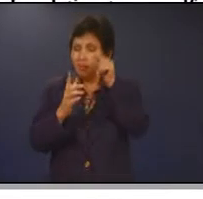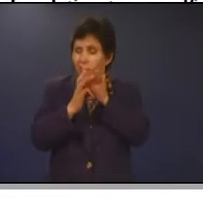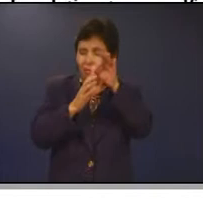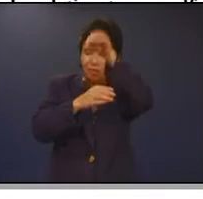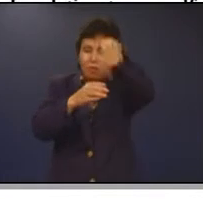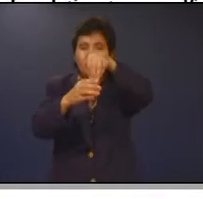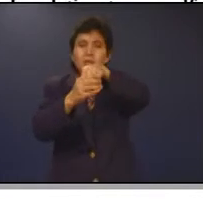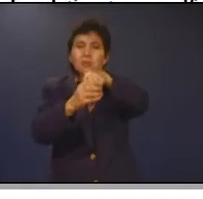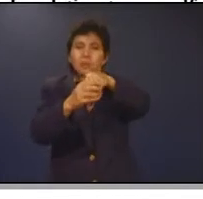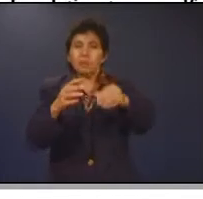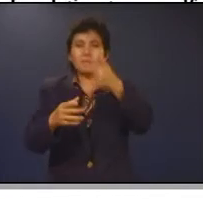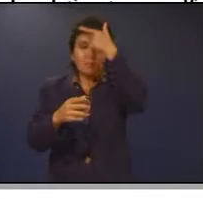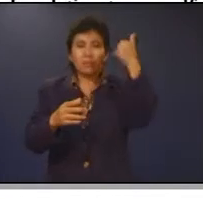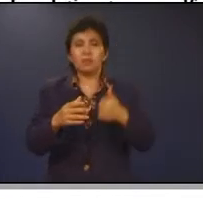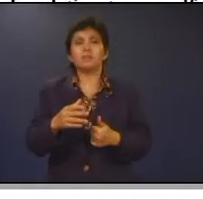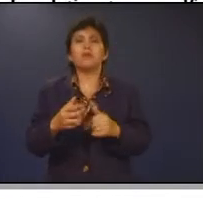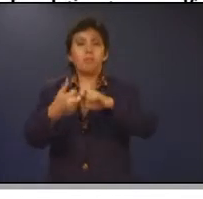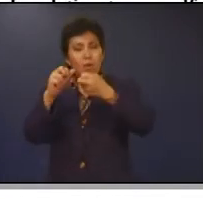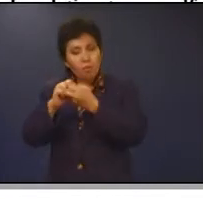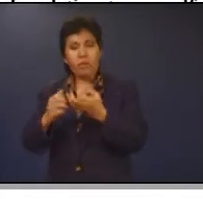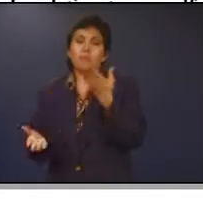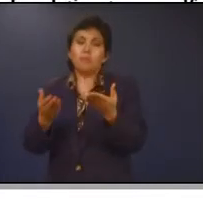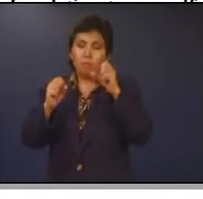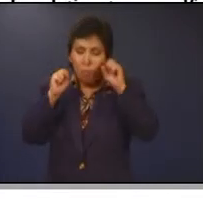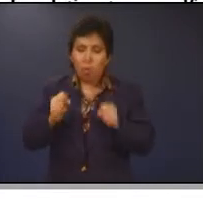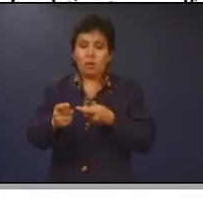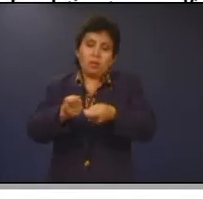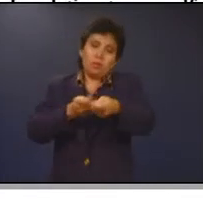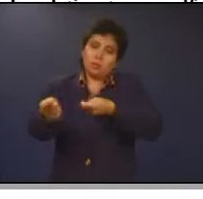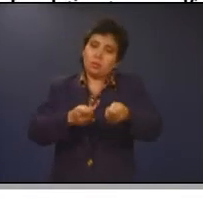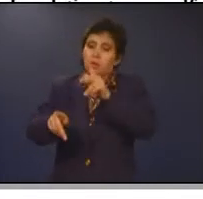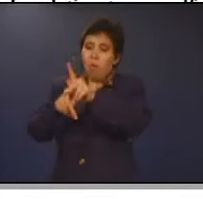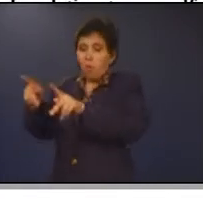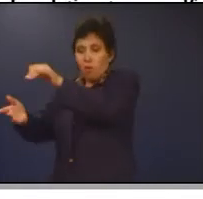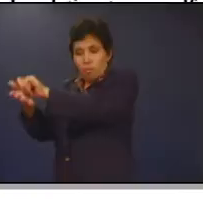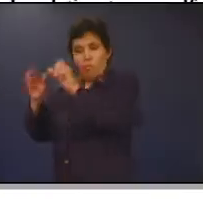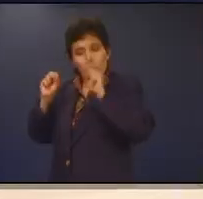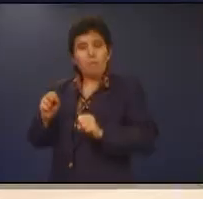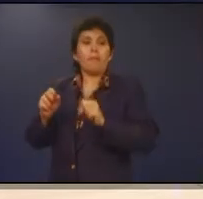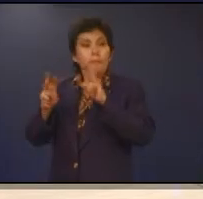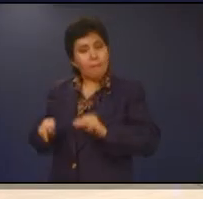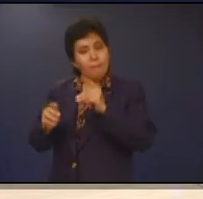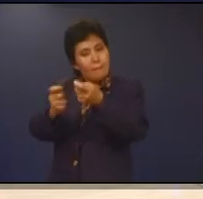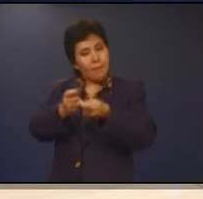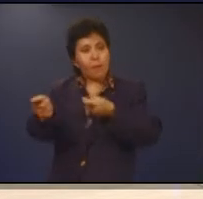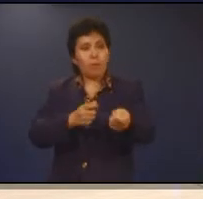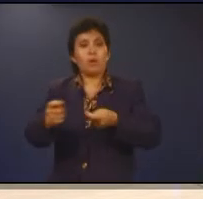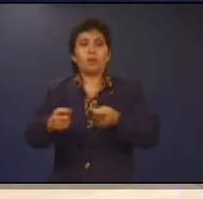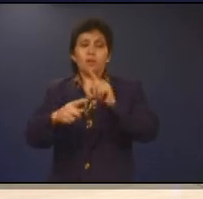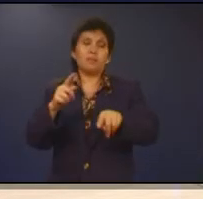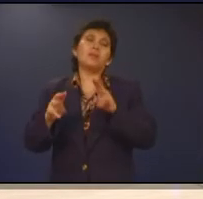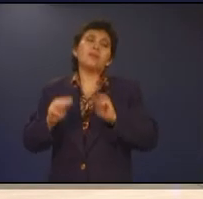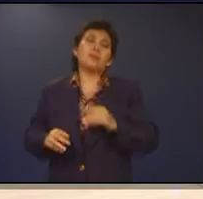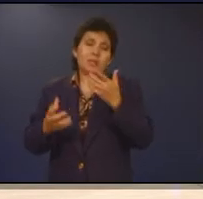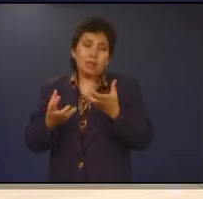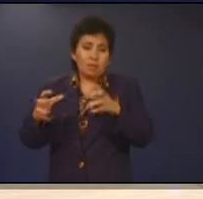attribution? Meaning the problem from the inside which can be controlled by the person. It happened because of the person chooses to